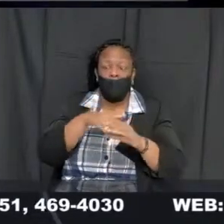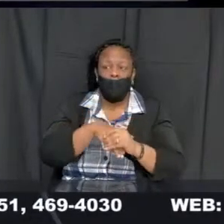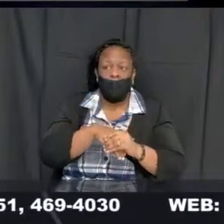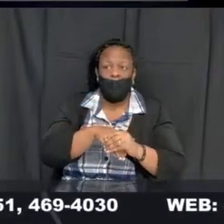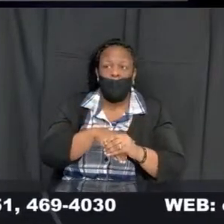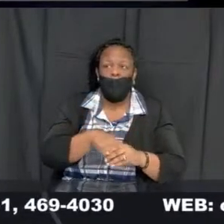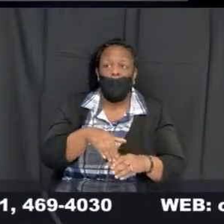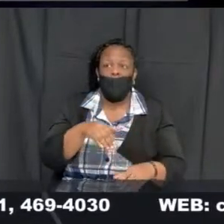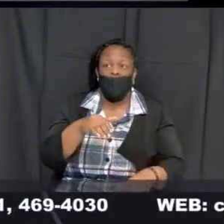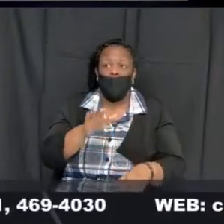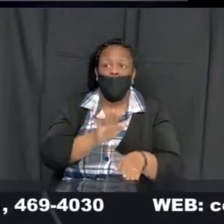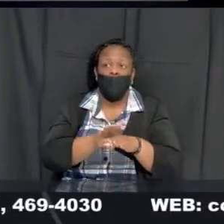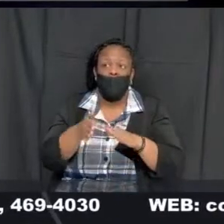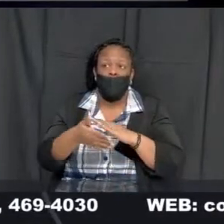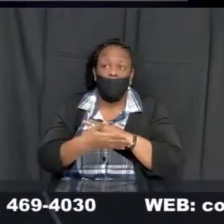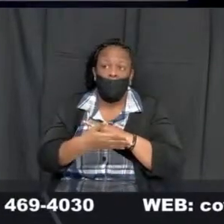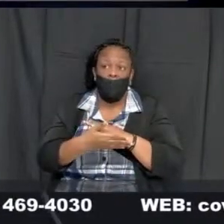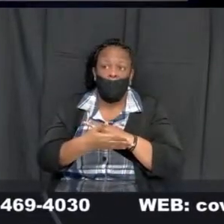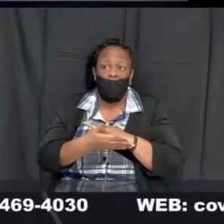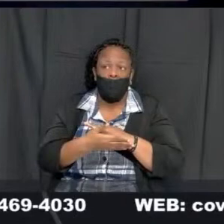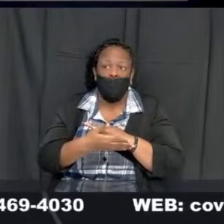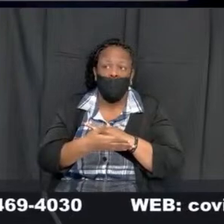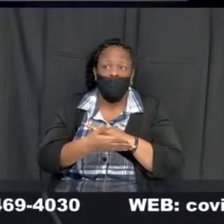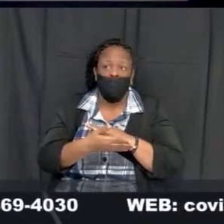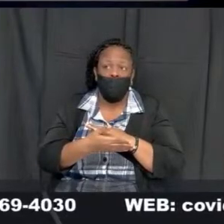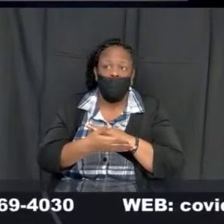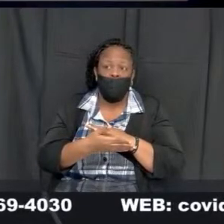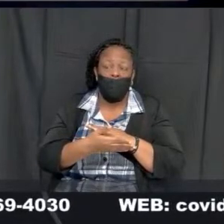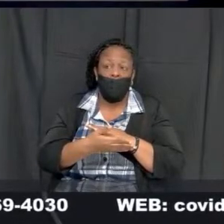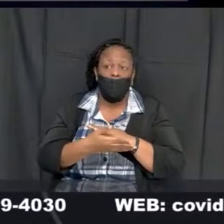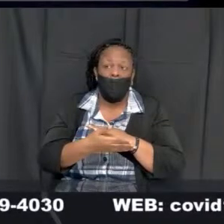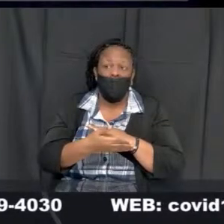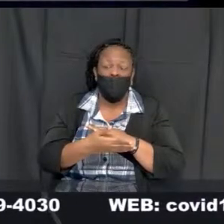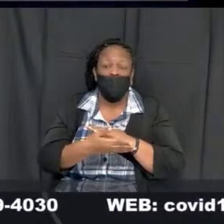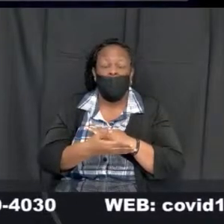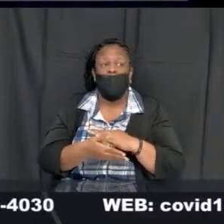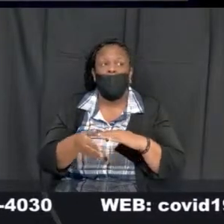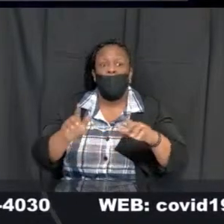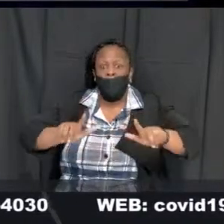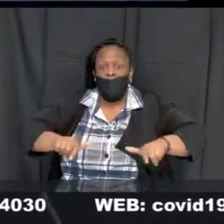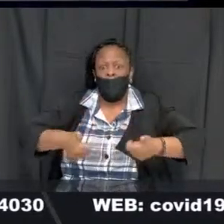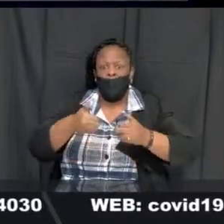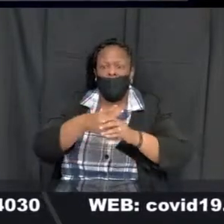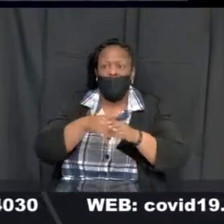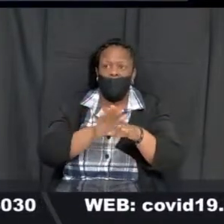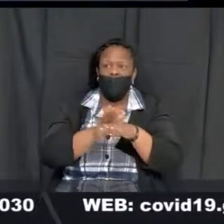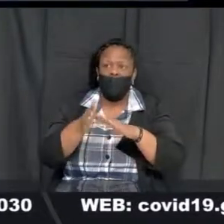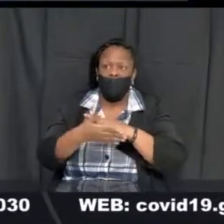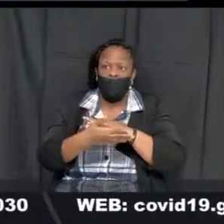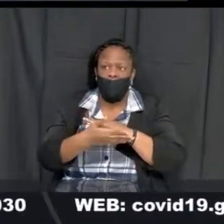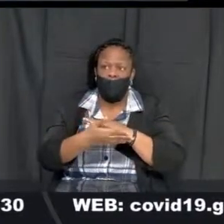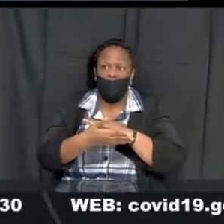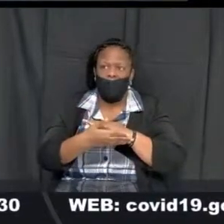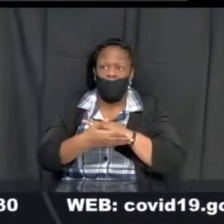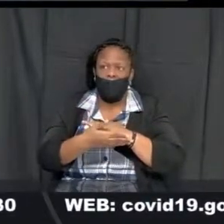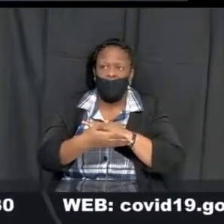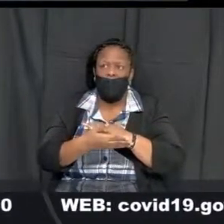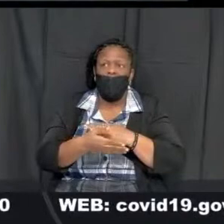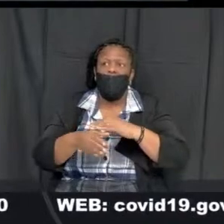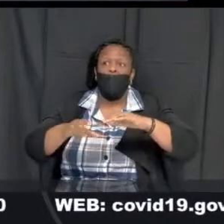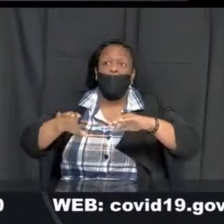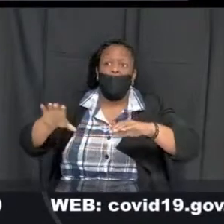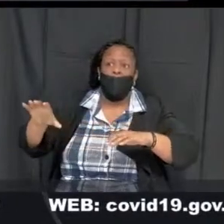vaccines, just sit in. We are Kitishans, we live in another country. How can you get